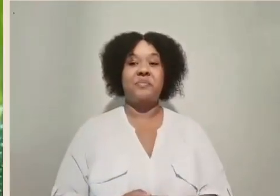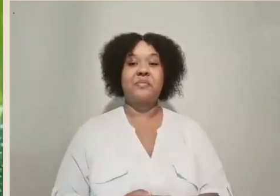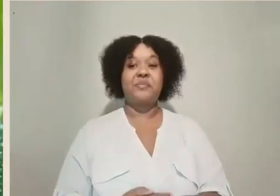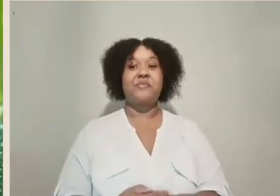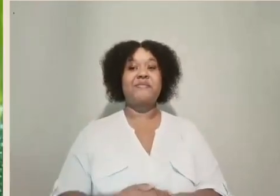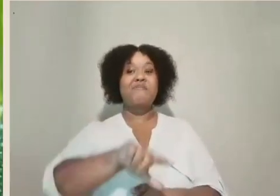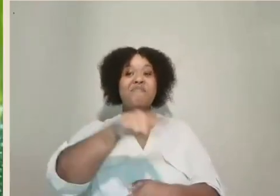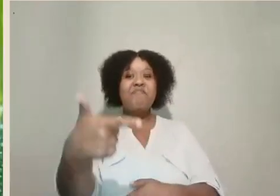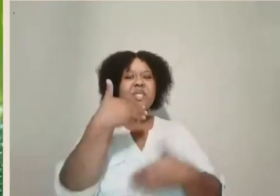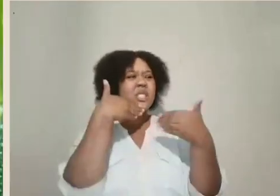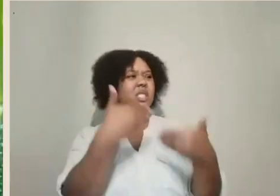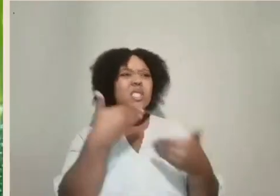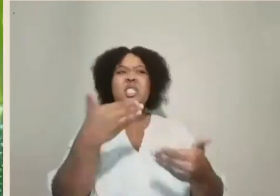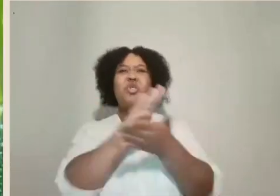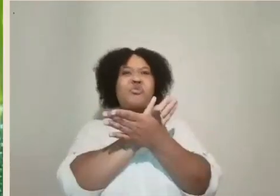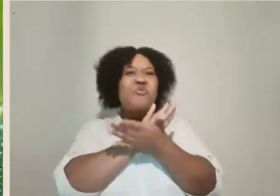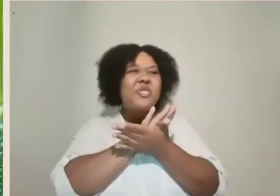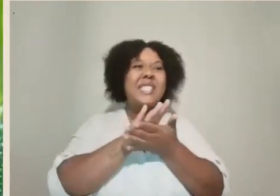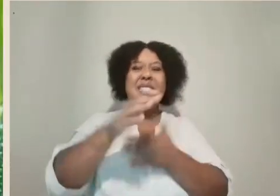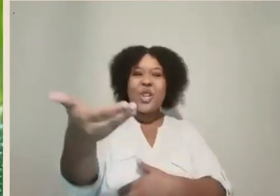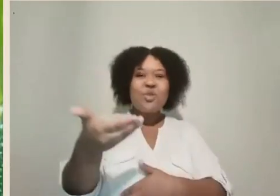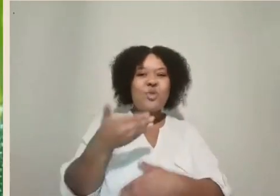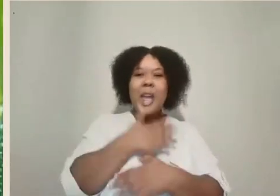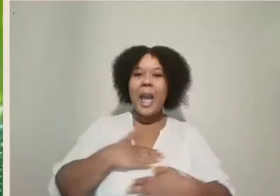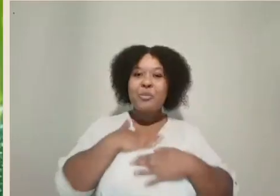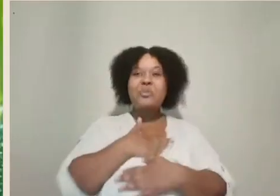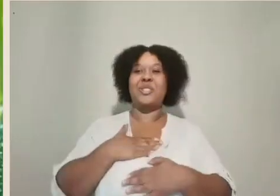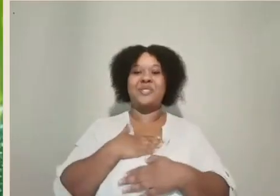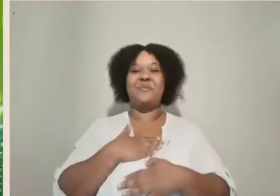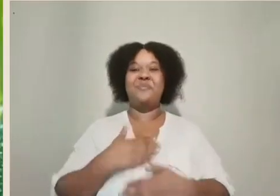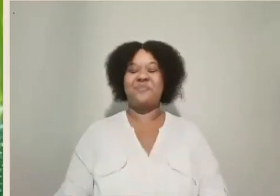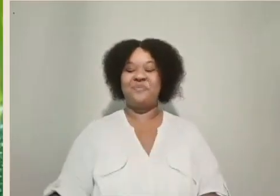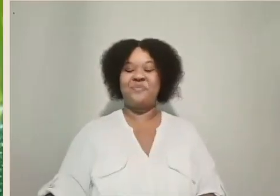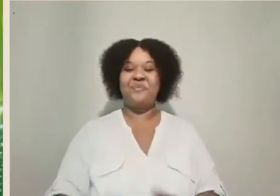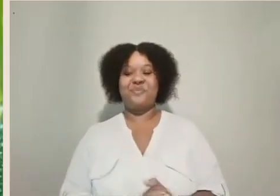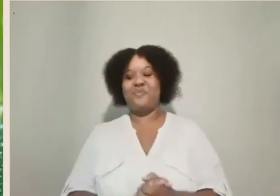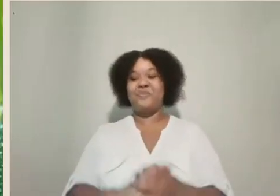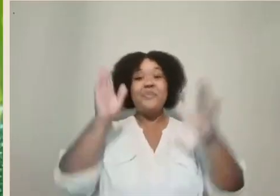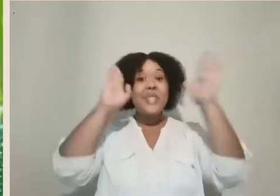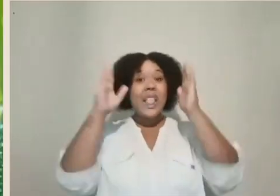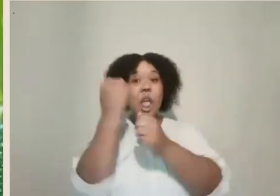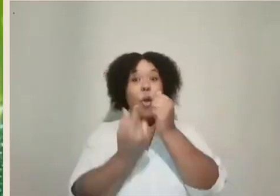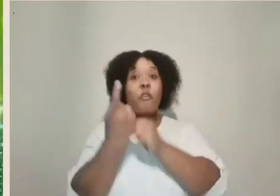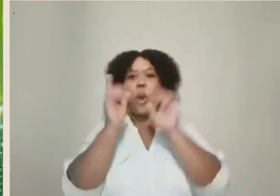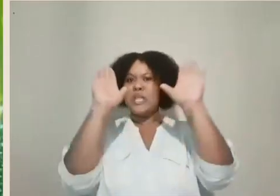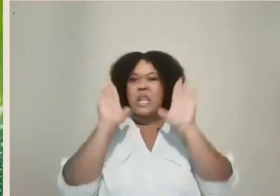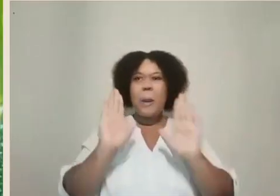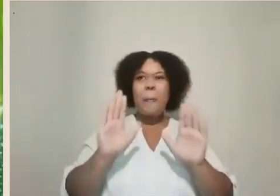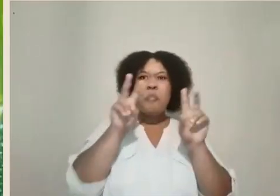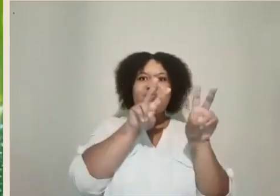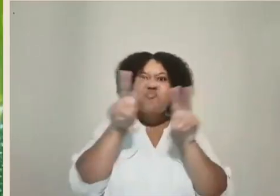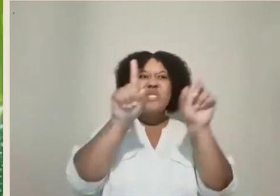Thank you so much for that kind introduction, Analia. I very much appreciate it. Hello, everyone. It's awesome to see people from around